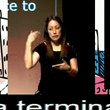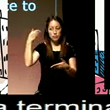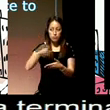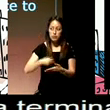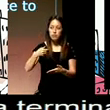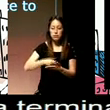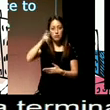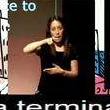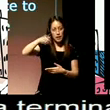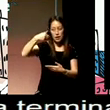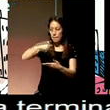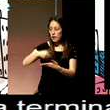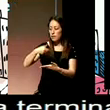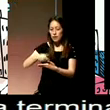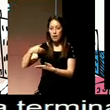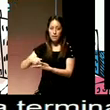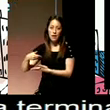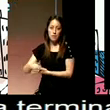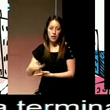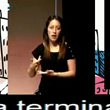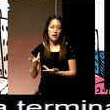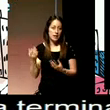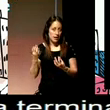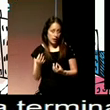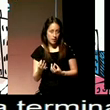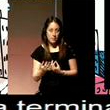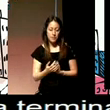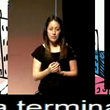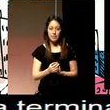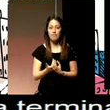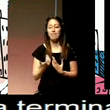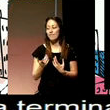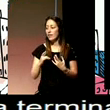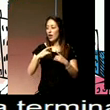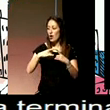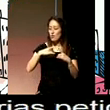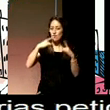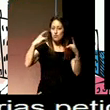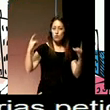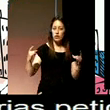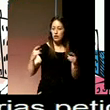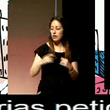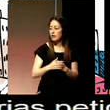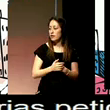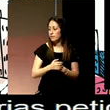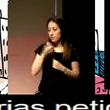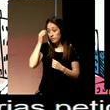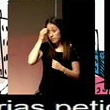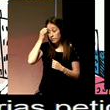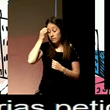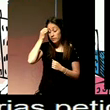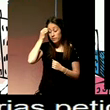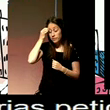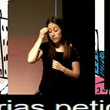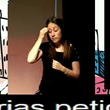Venice, the architect is Spanish, sorry, it is not accessible for people in